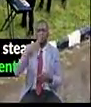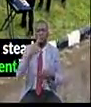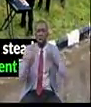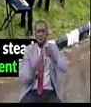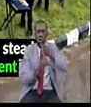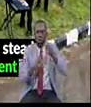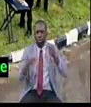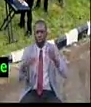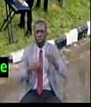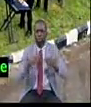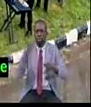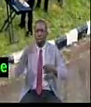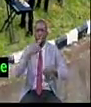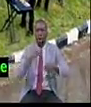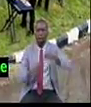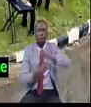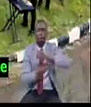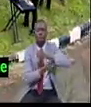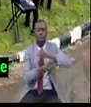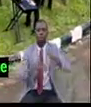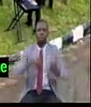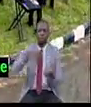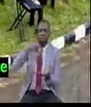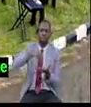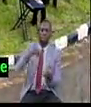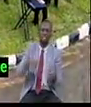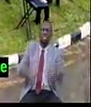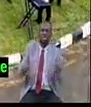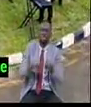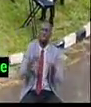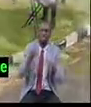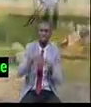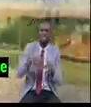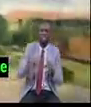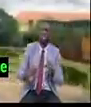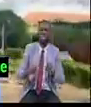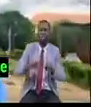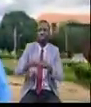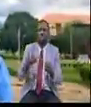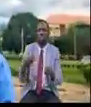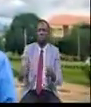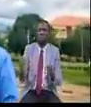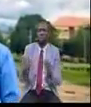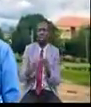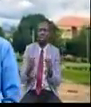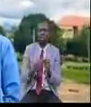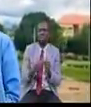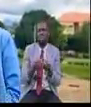You're holding me steady in the break of every day.